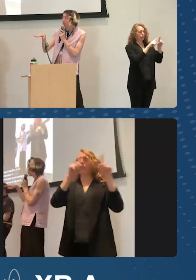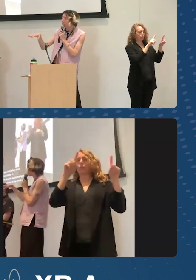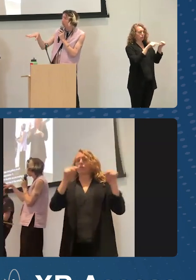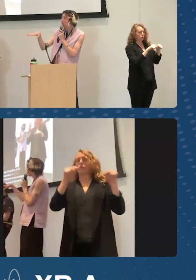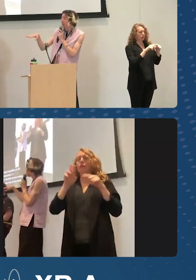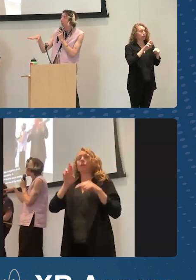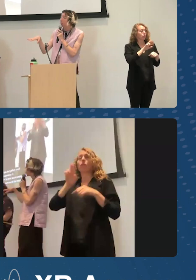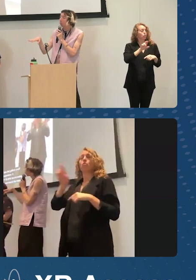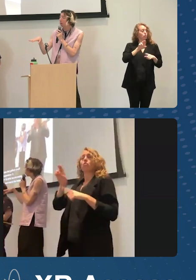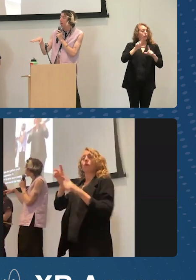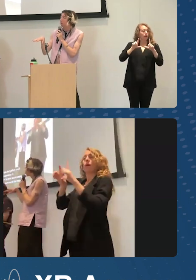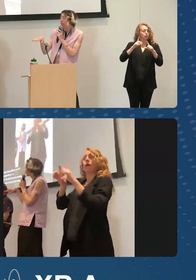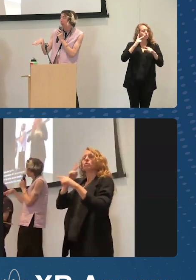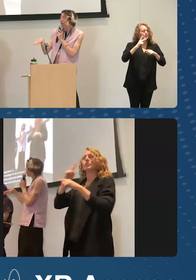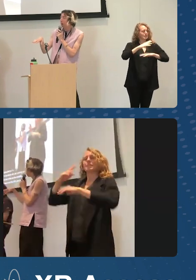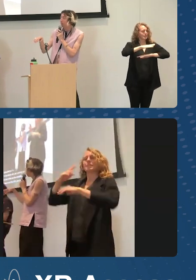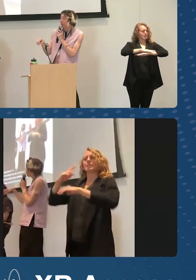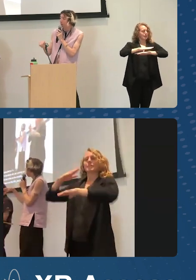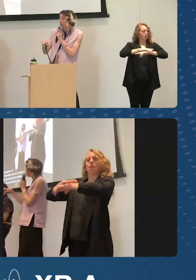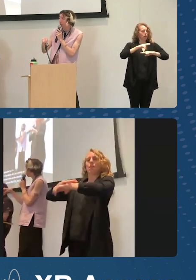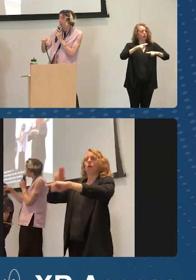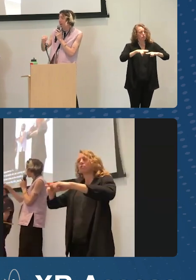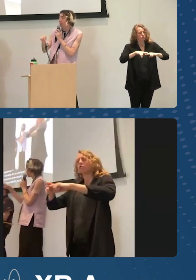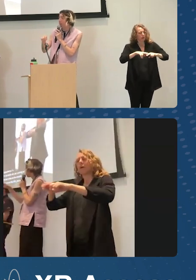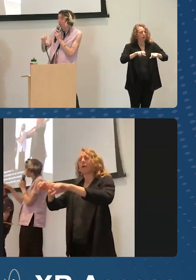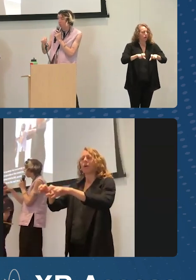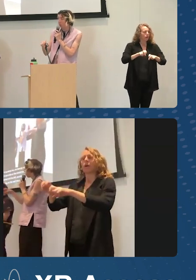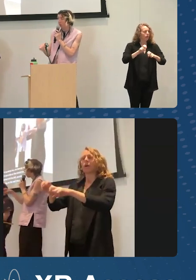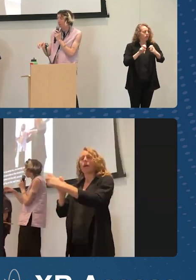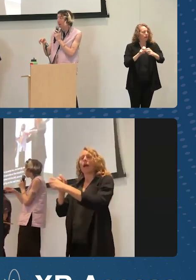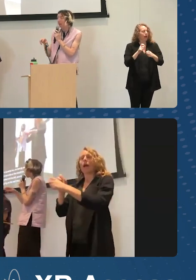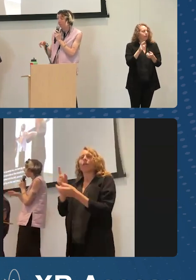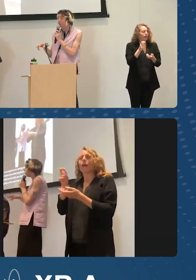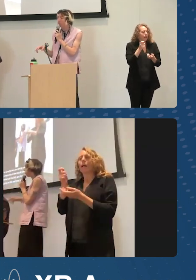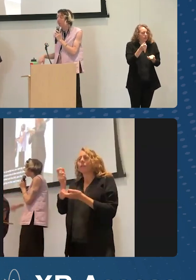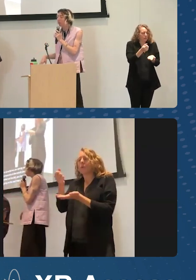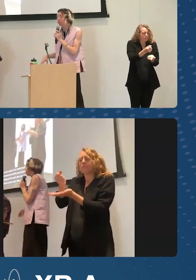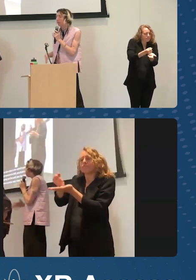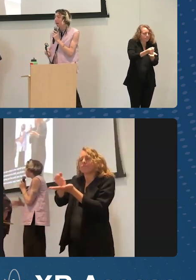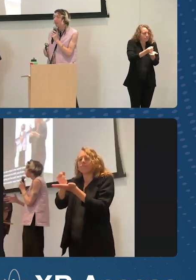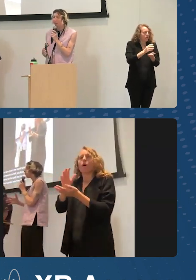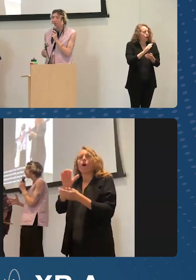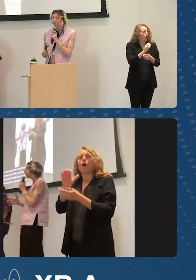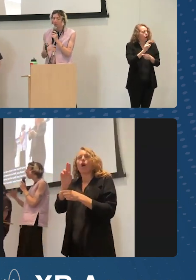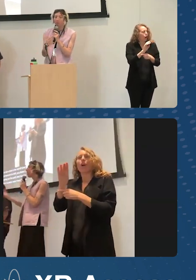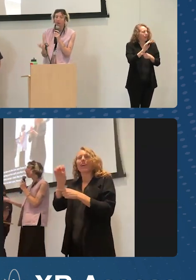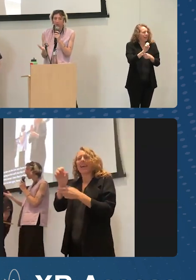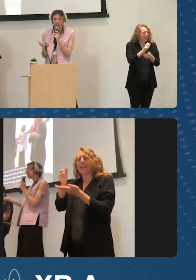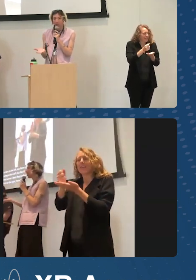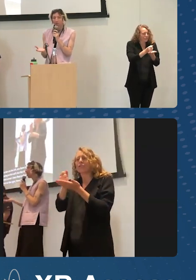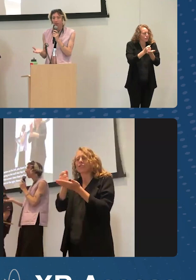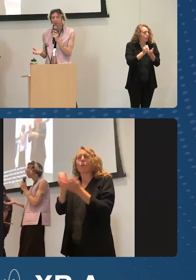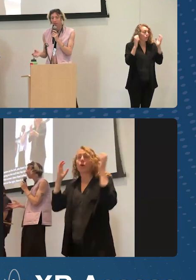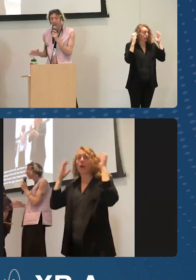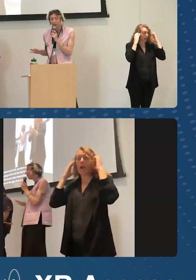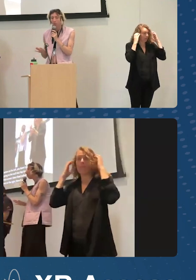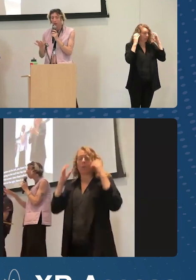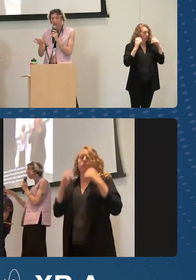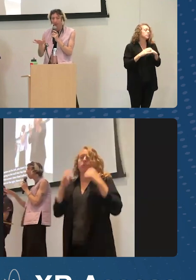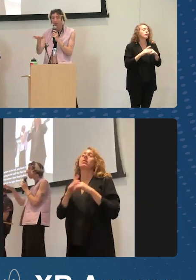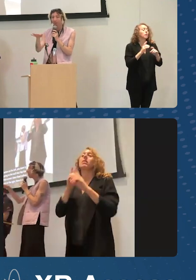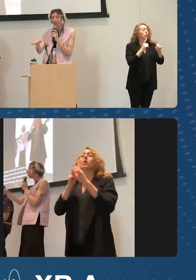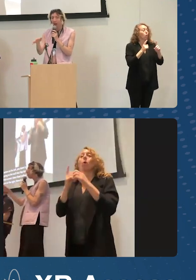right there's a little table and a chair, and there's a little arcade controller and some headphones. And the fundamental gesture is a